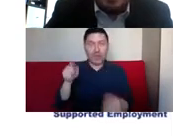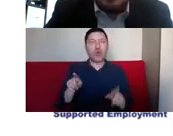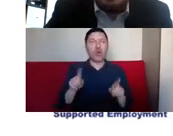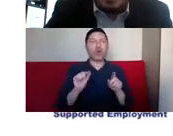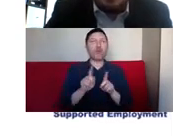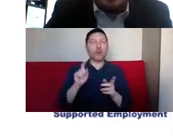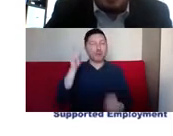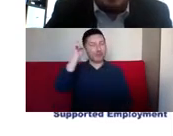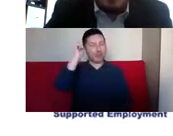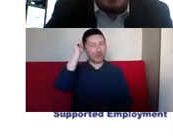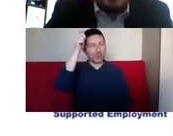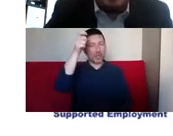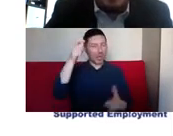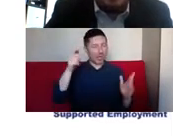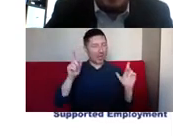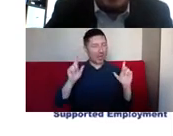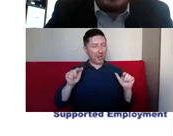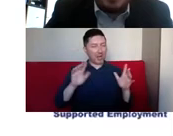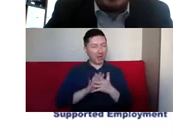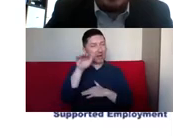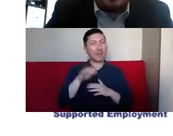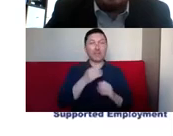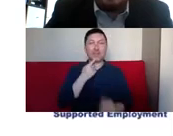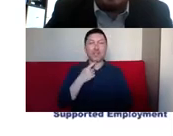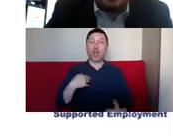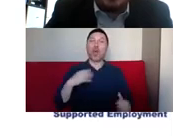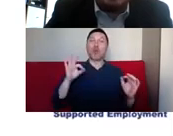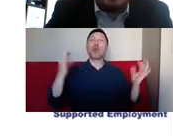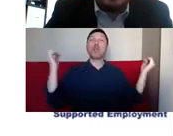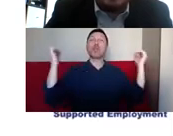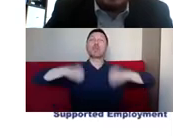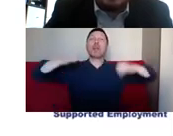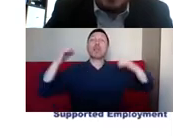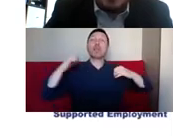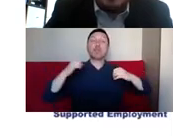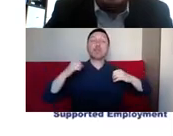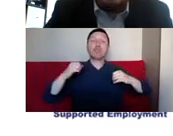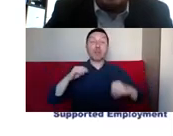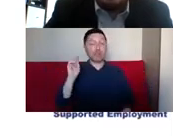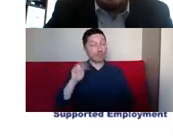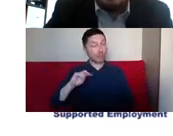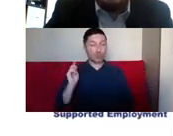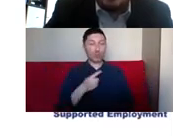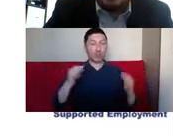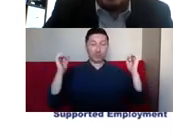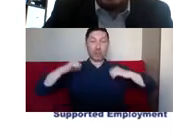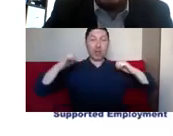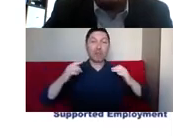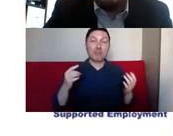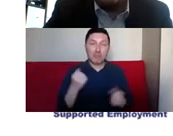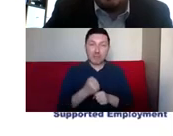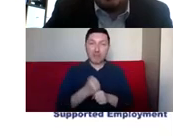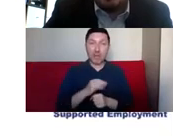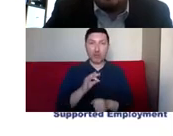can, as Barack Obama said, and I would add, yes, we all can work. And yes, employers open their doors if